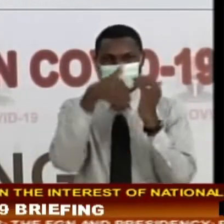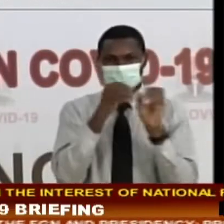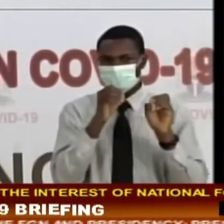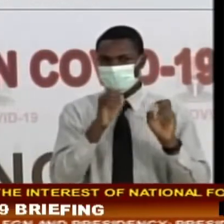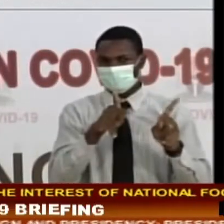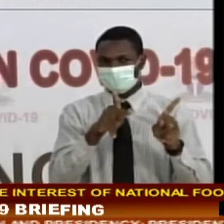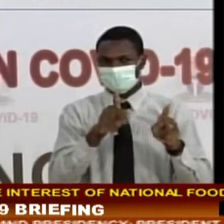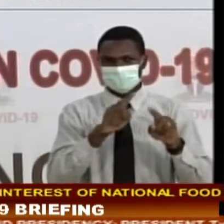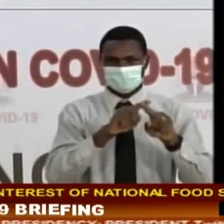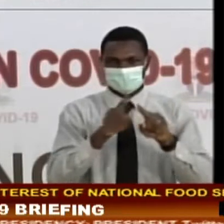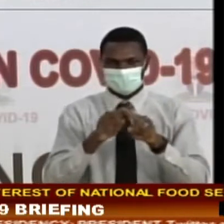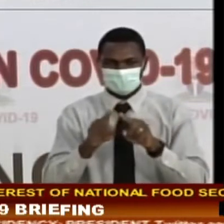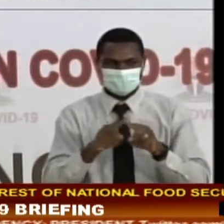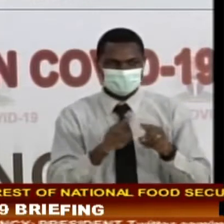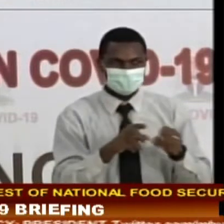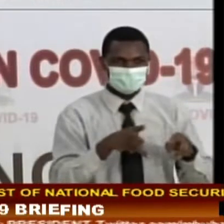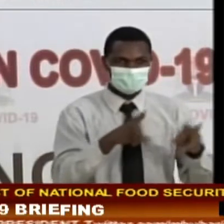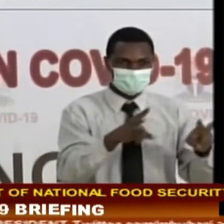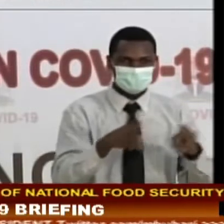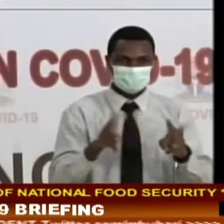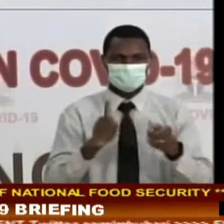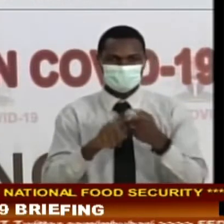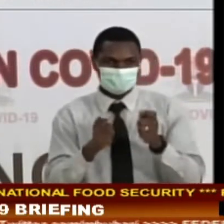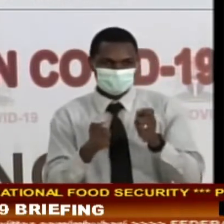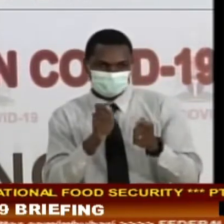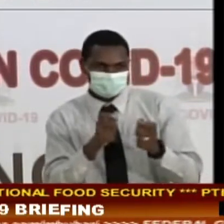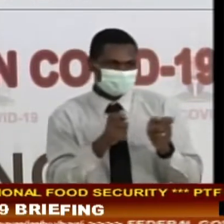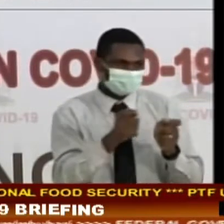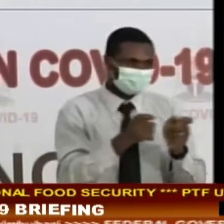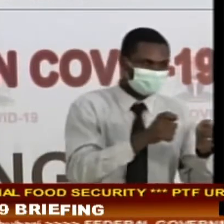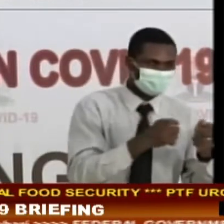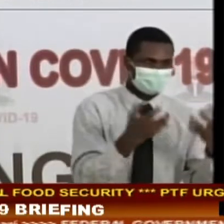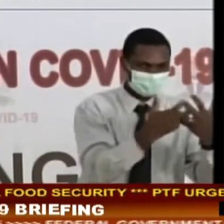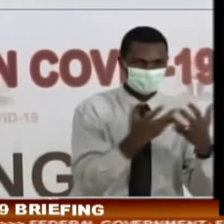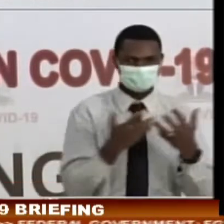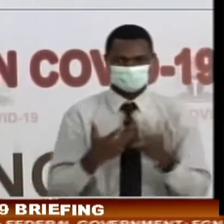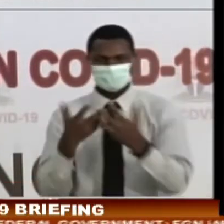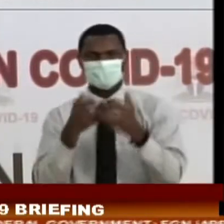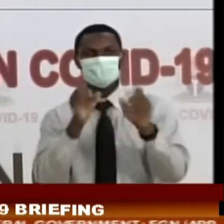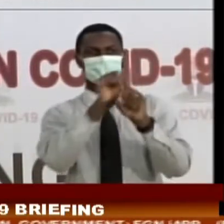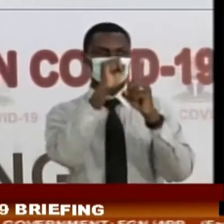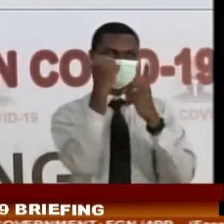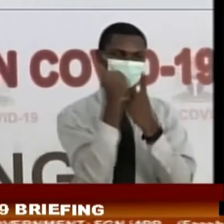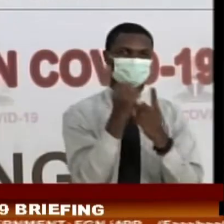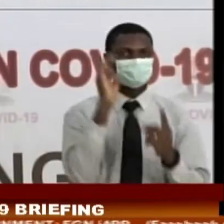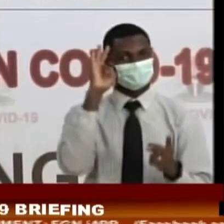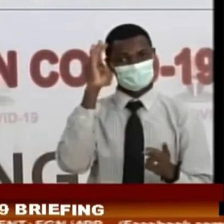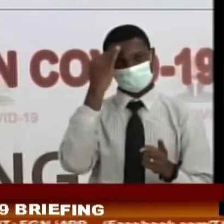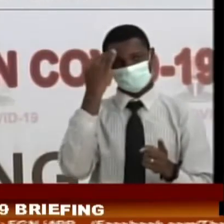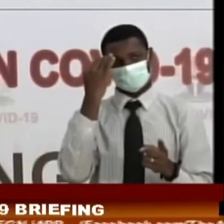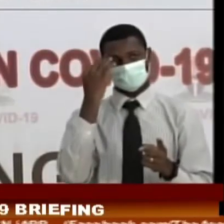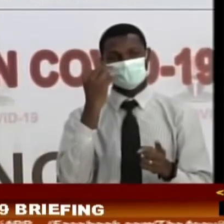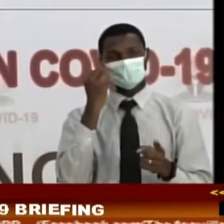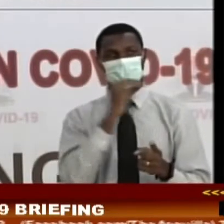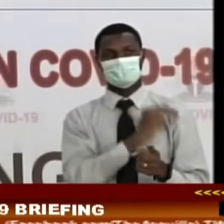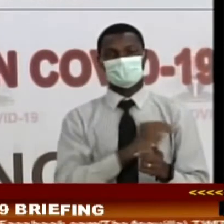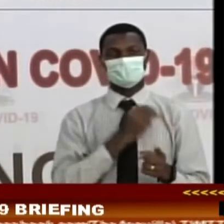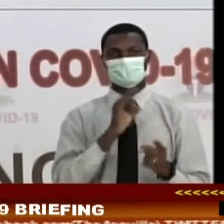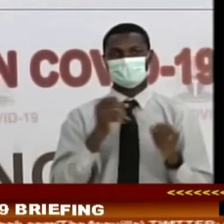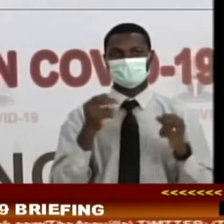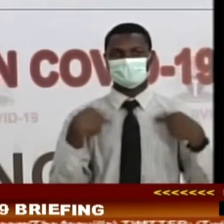our approach to the emerging situation the Federal Ministry of Health and its agencies